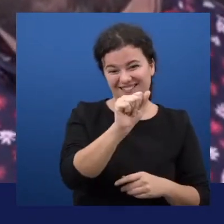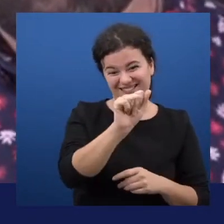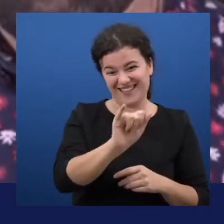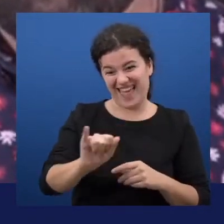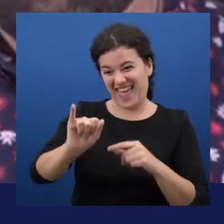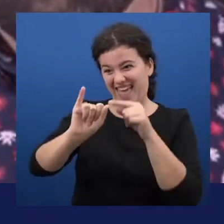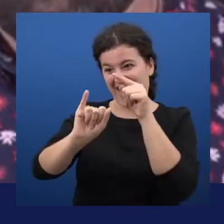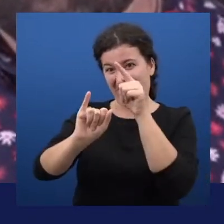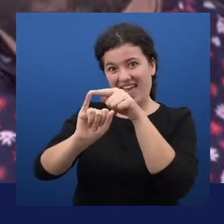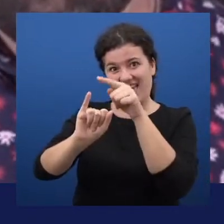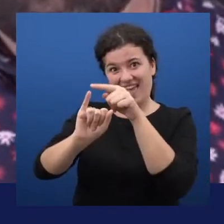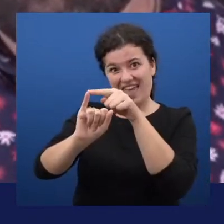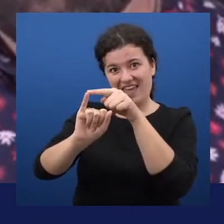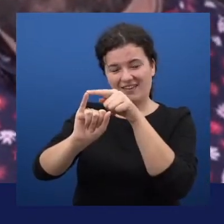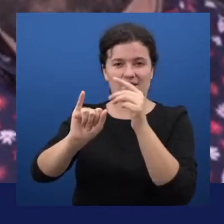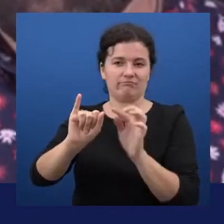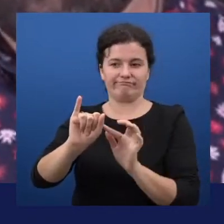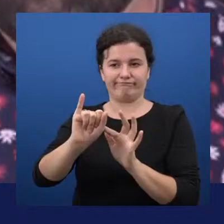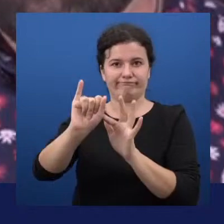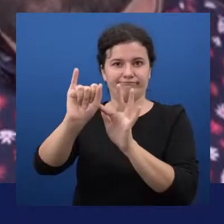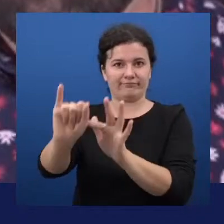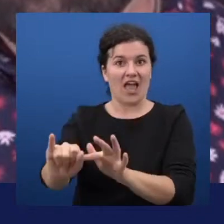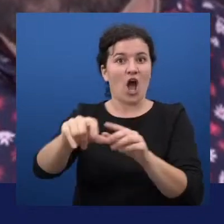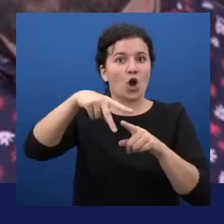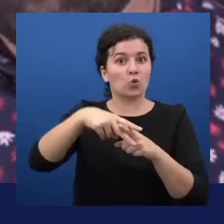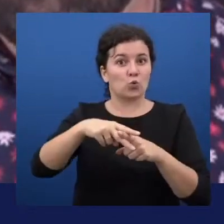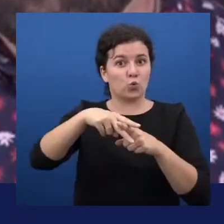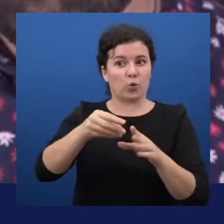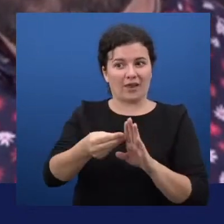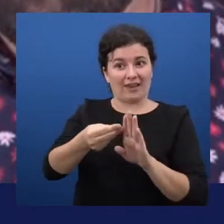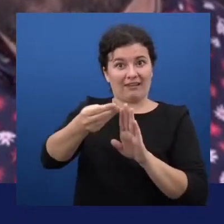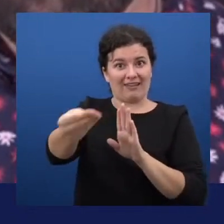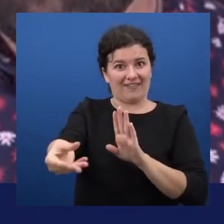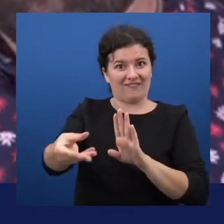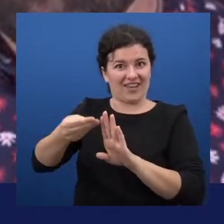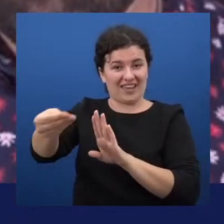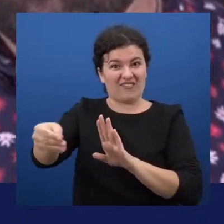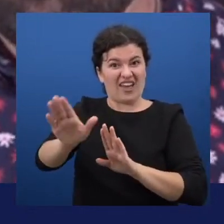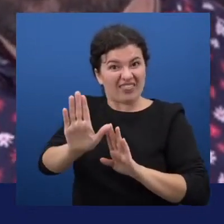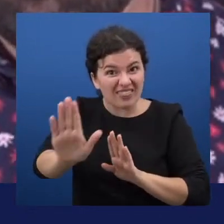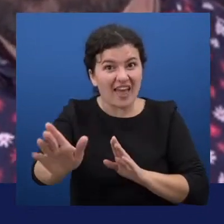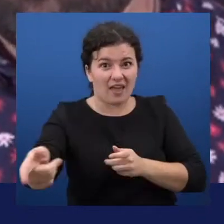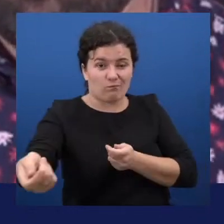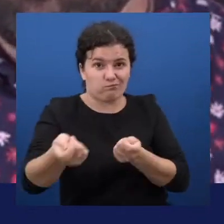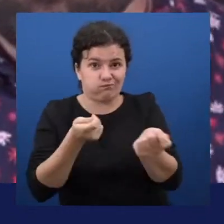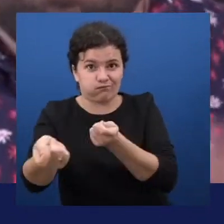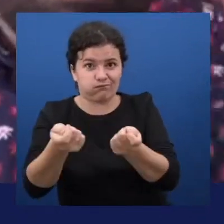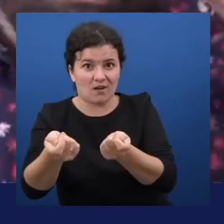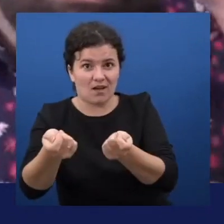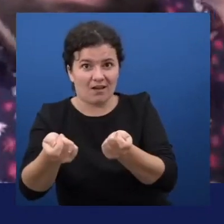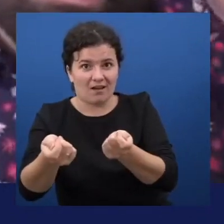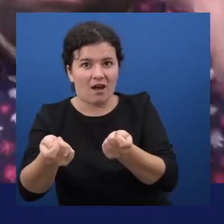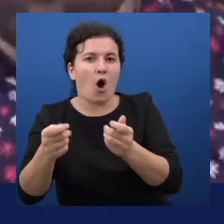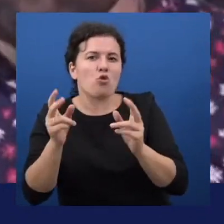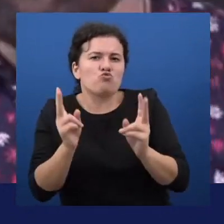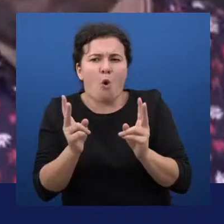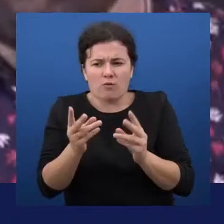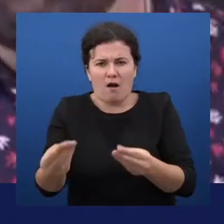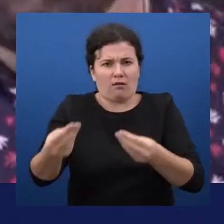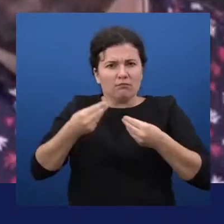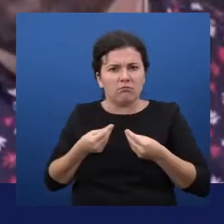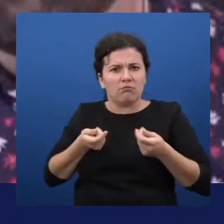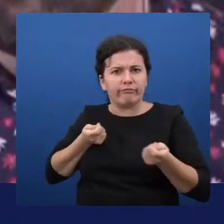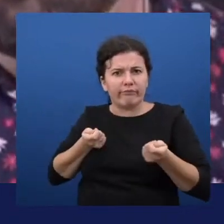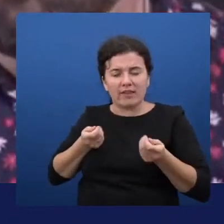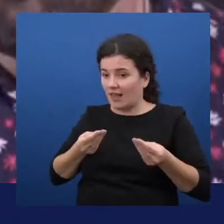tools agency they ultimately we should not have, it's made us look back at ourselves and say, these are not the